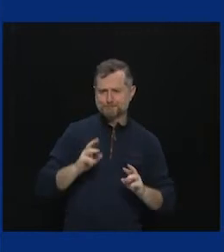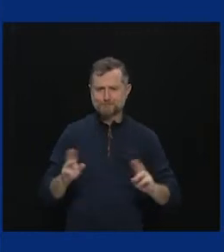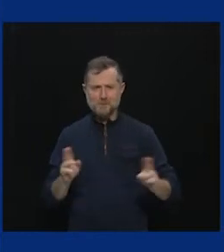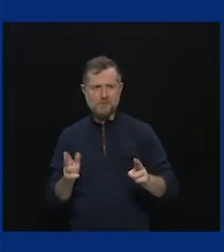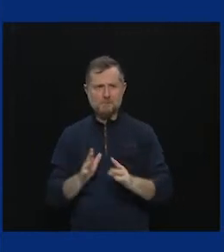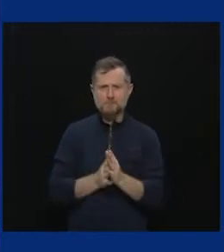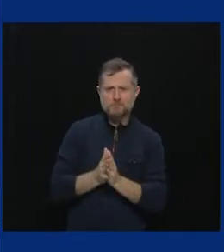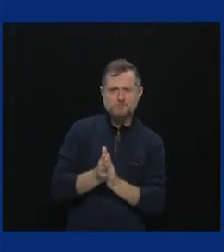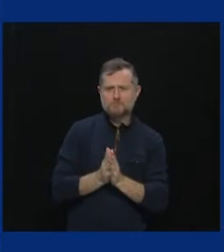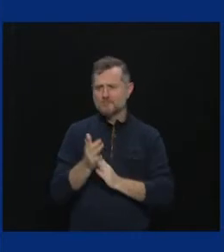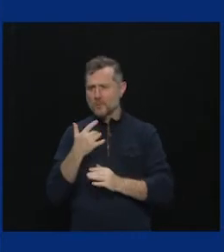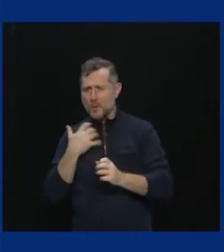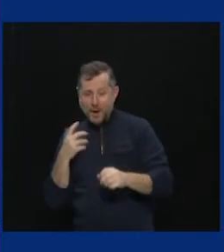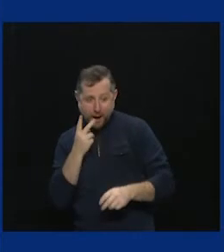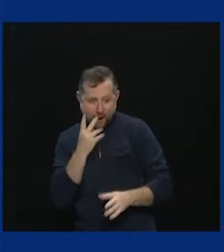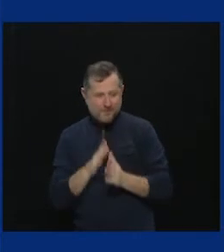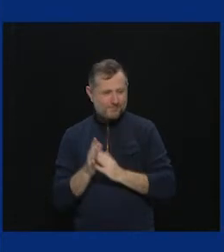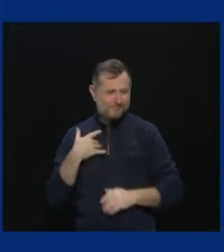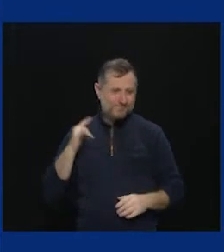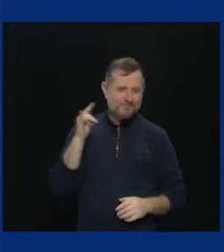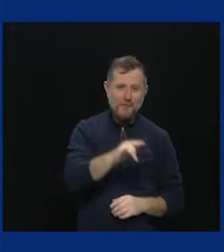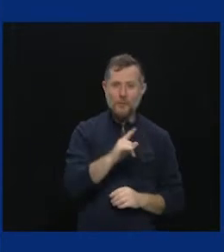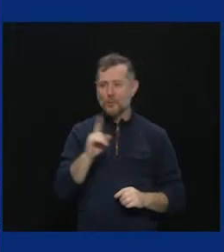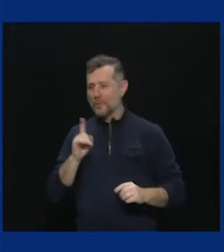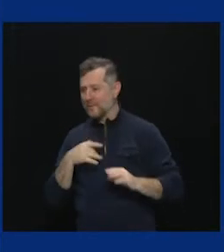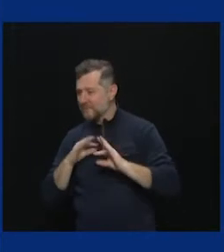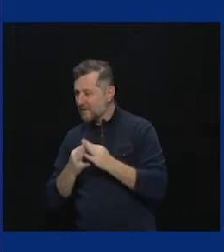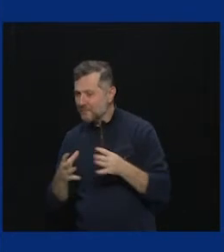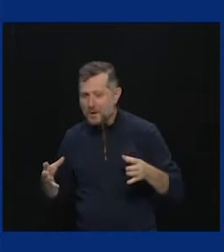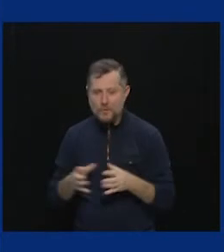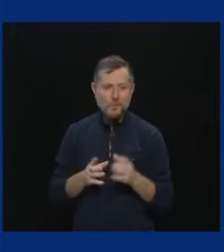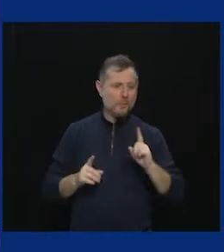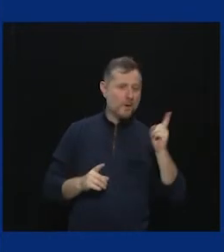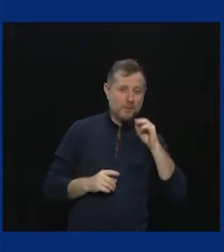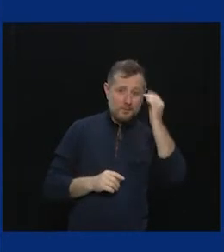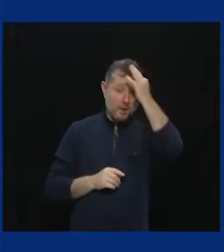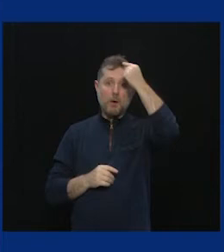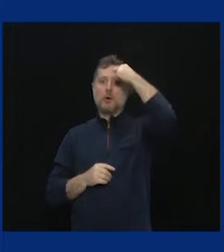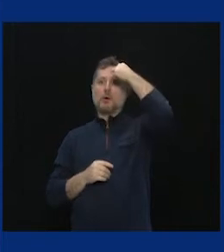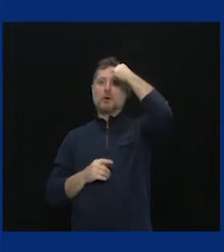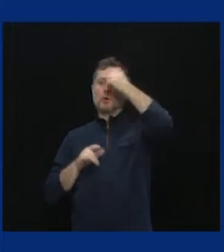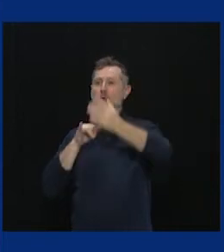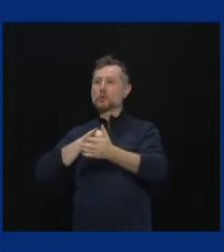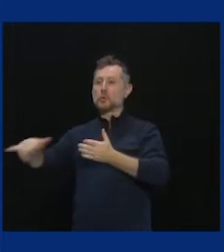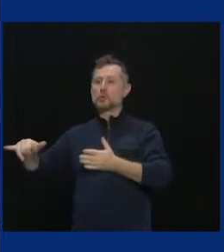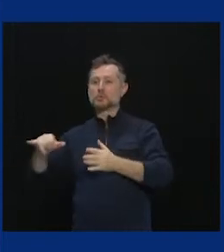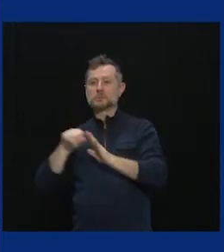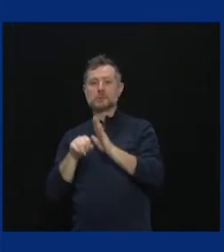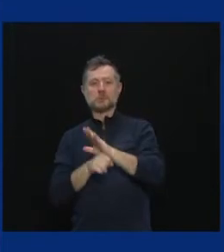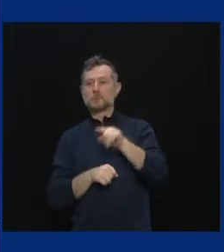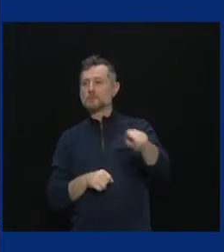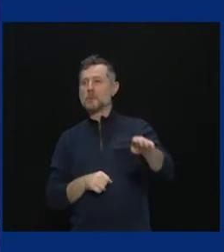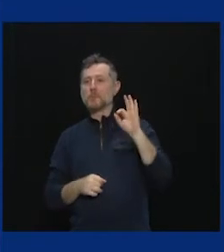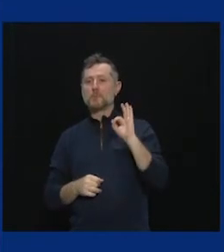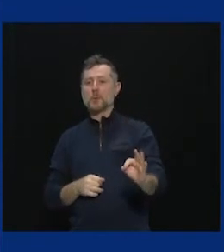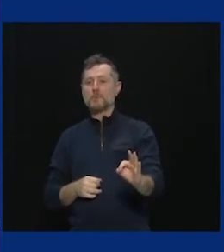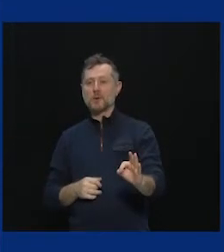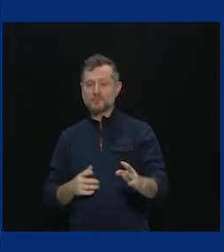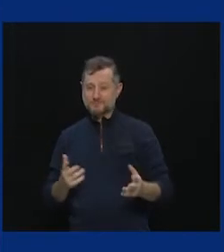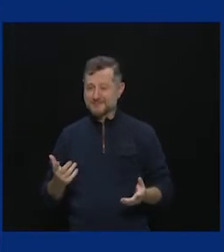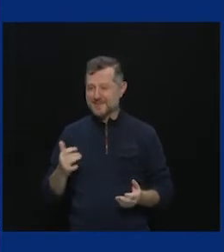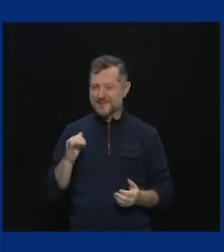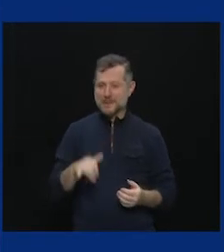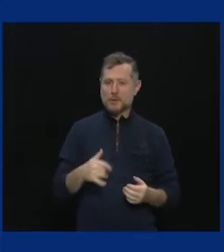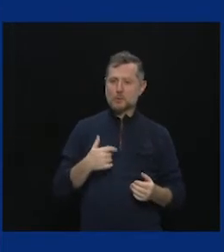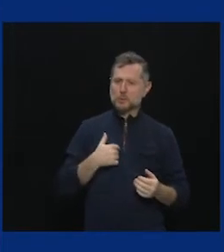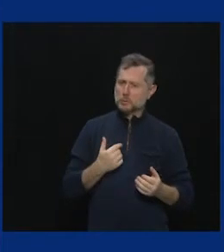that family vacation, time to book that reunion, that they will think of nothing but New York State. So we're allocating another $25 million to enhance that